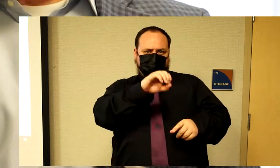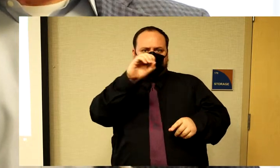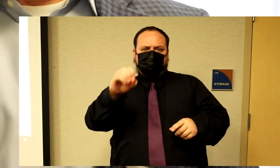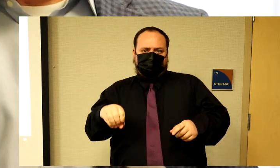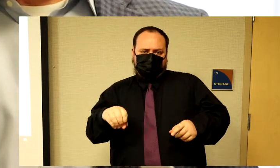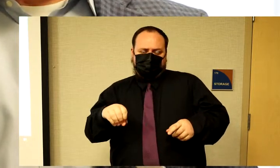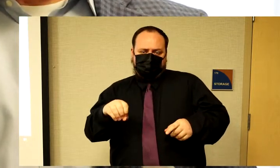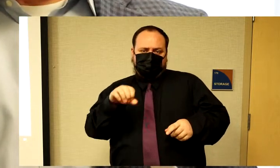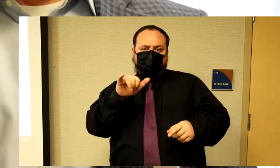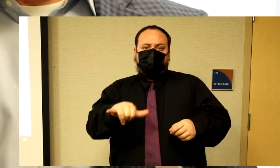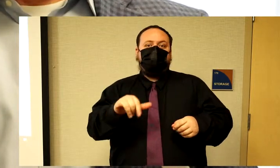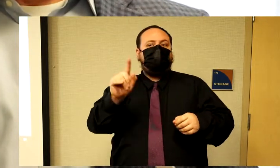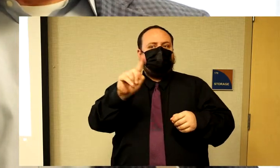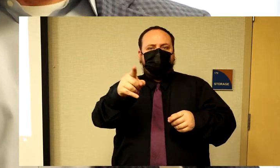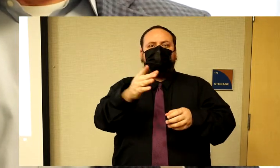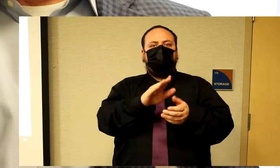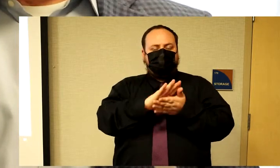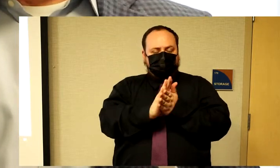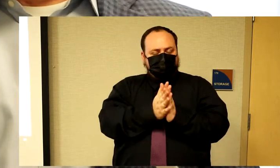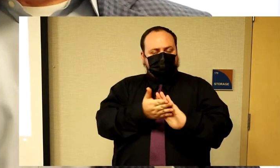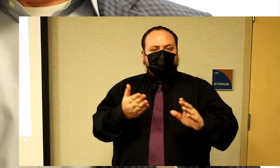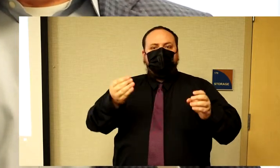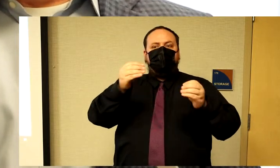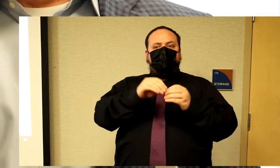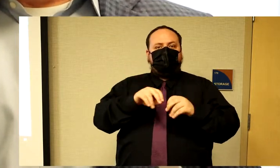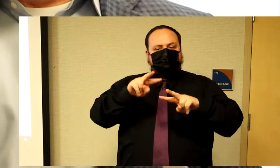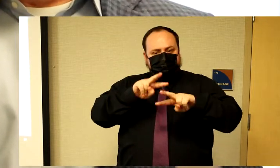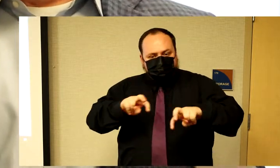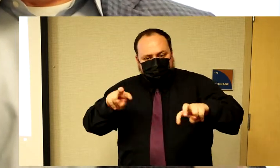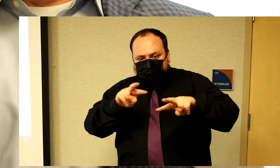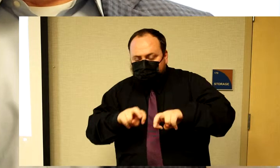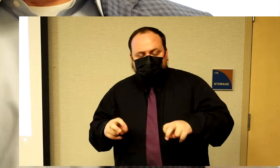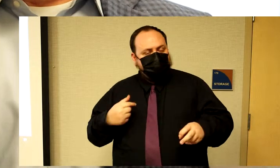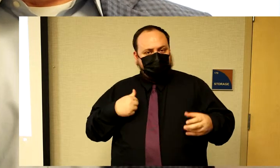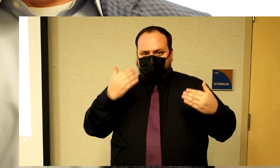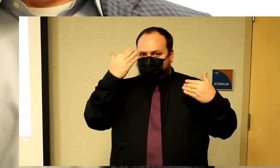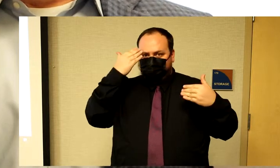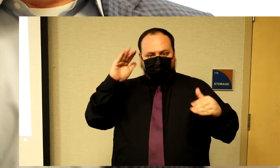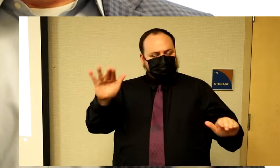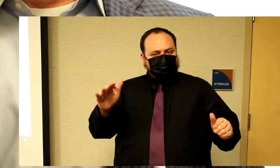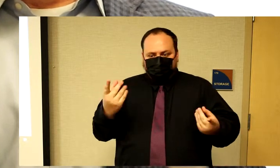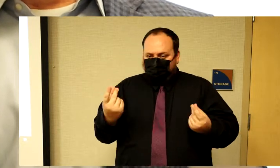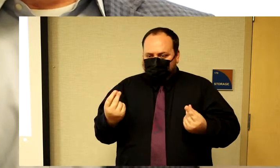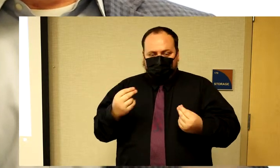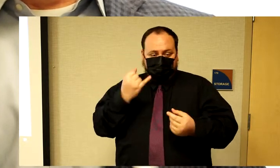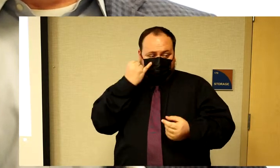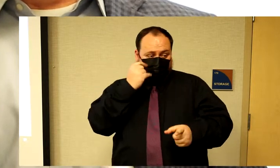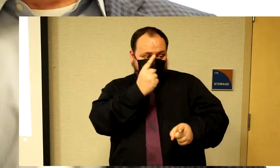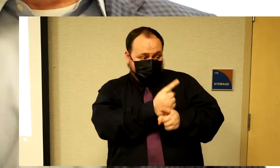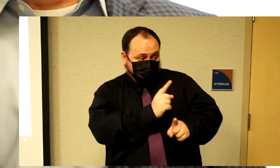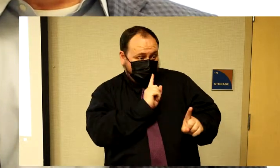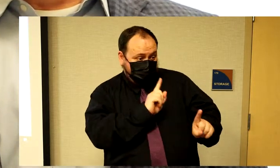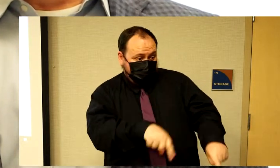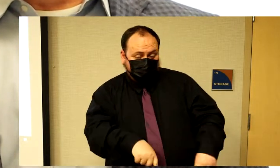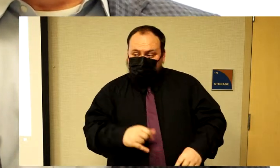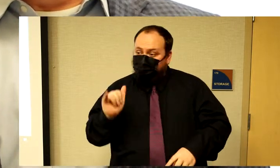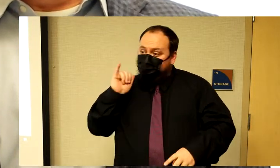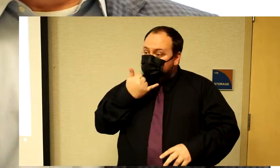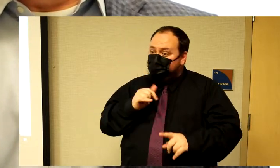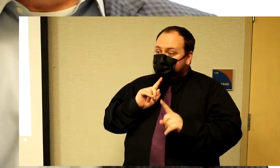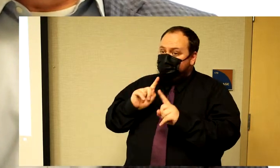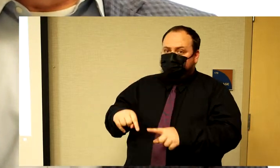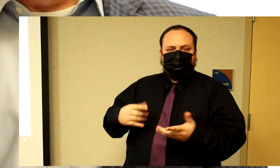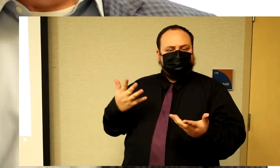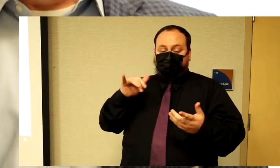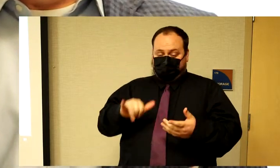you get into more of a subjective analysis based on the evidence that we have today. And I don't know that there's any right answer or wrong answer. That's a question for the